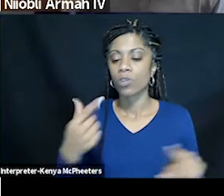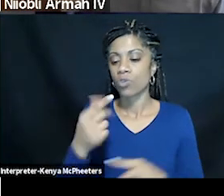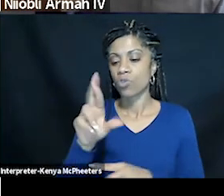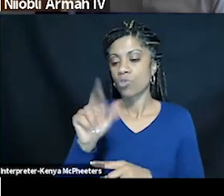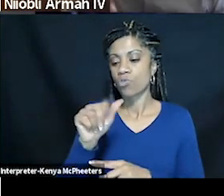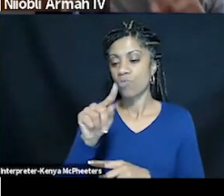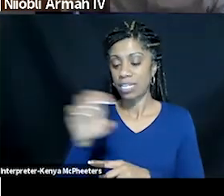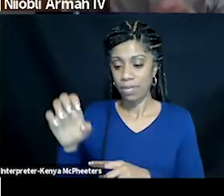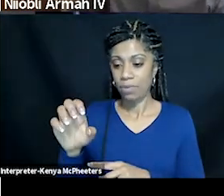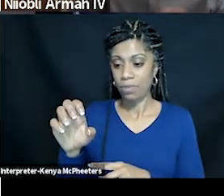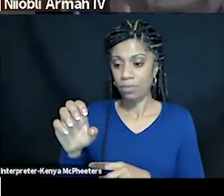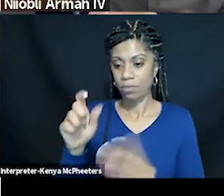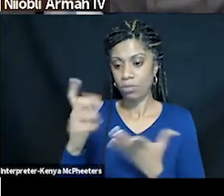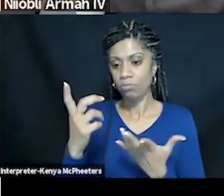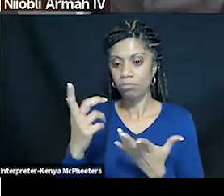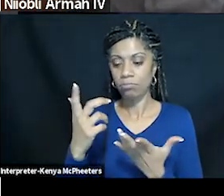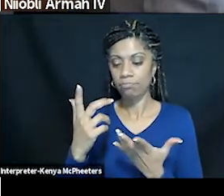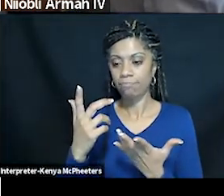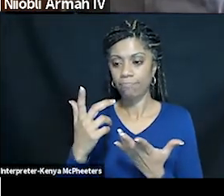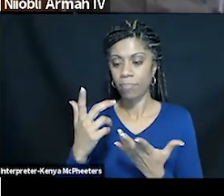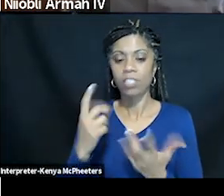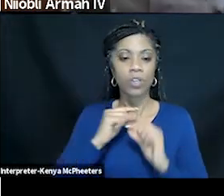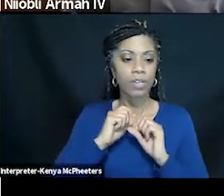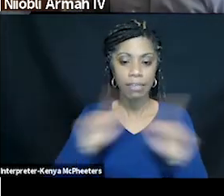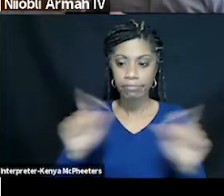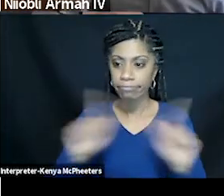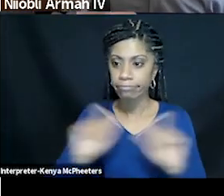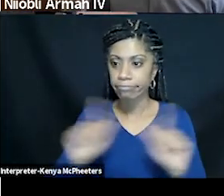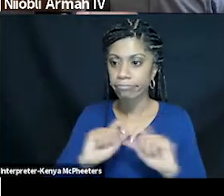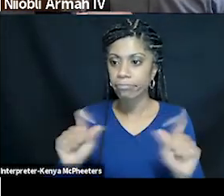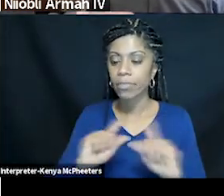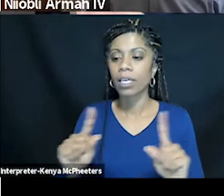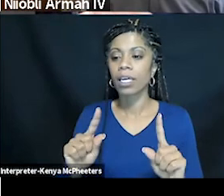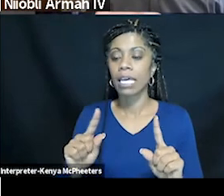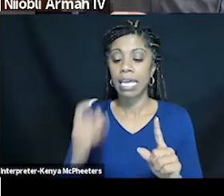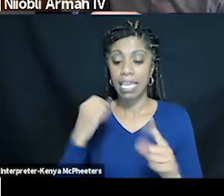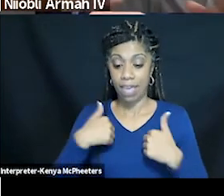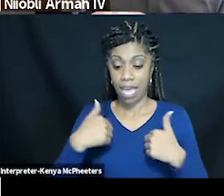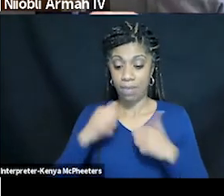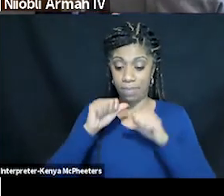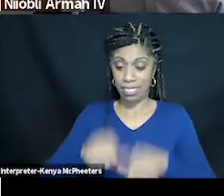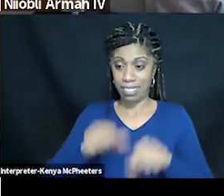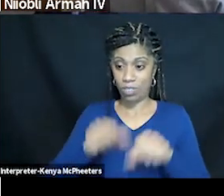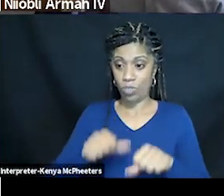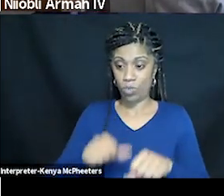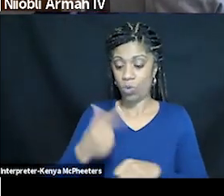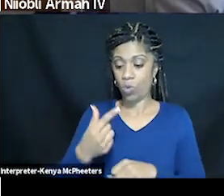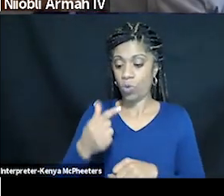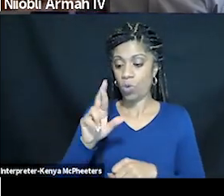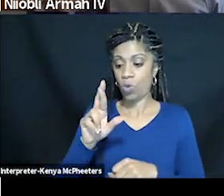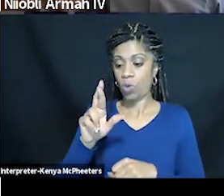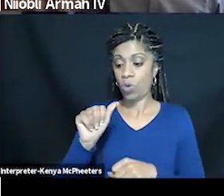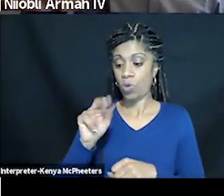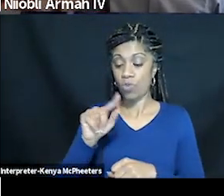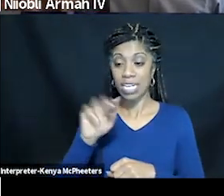decided that, and they're emailing folks out to the network. If I'm a potential grantee, if I never meet the grant manager,